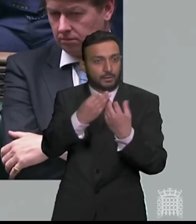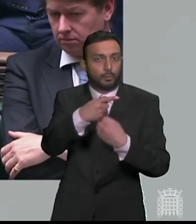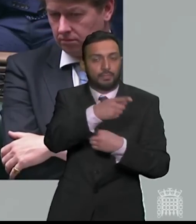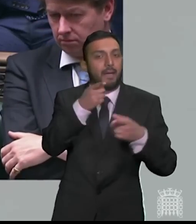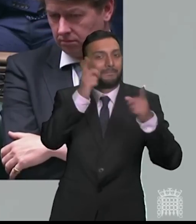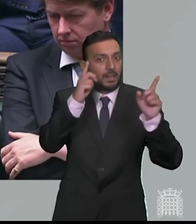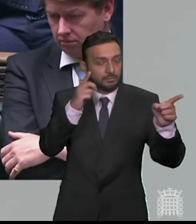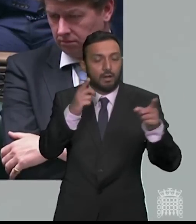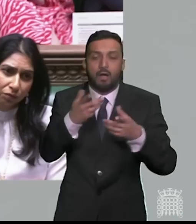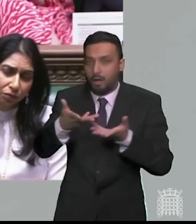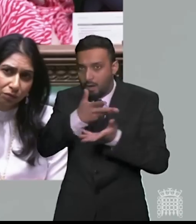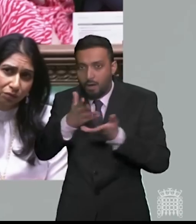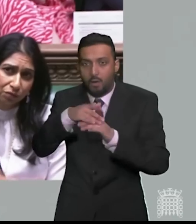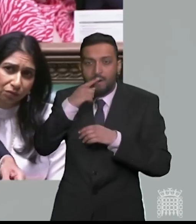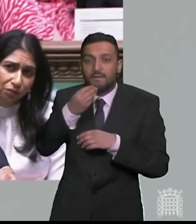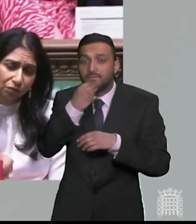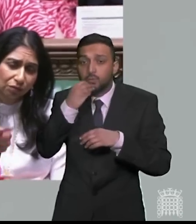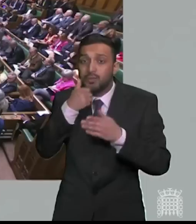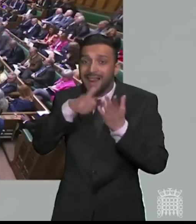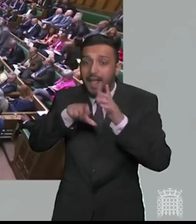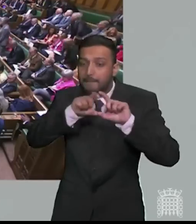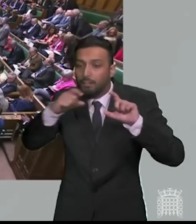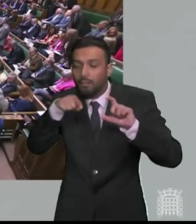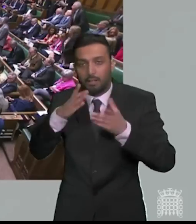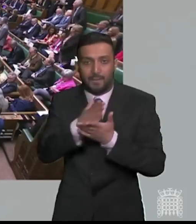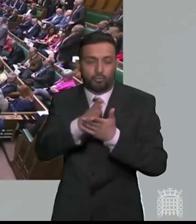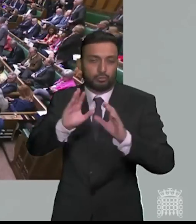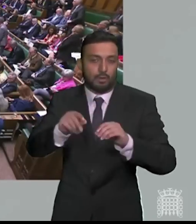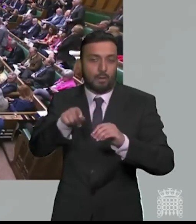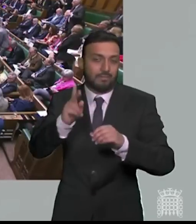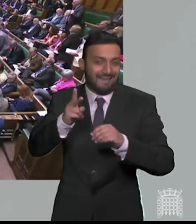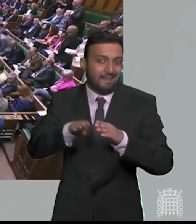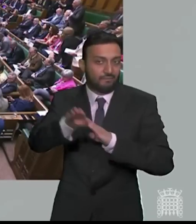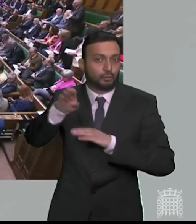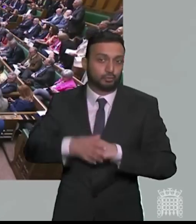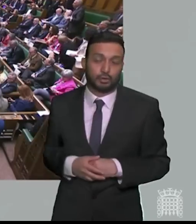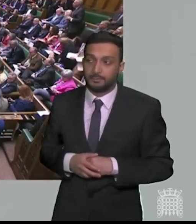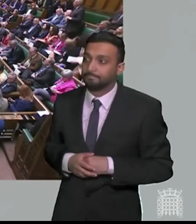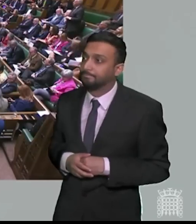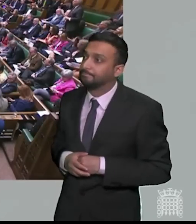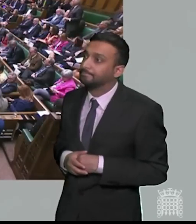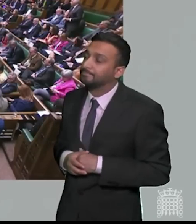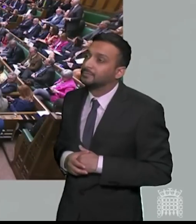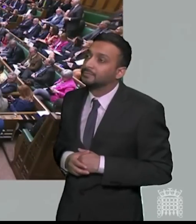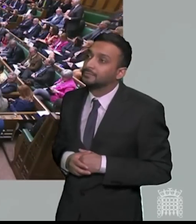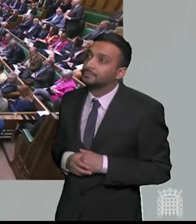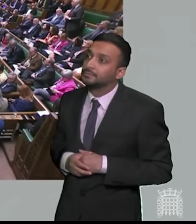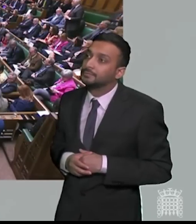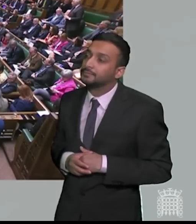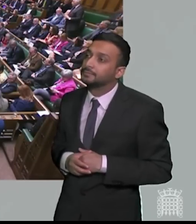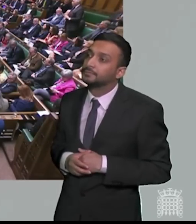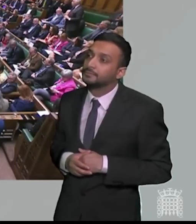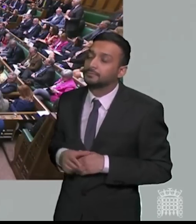appropriately so that we can make sure that things like this don't happen. Ian Paisley. Thank you very much, Mr. Speaker. Will the Prime Minister instruct his